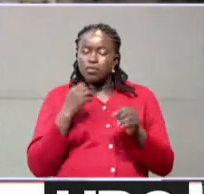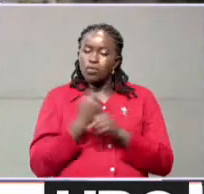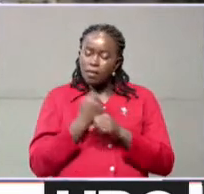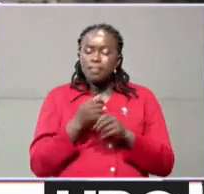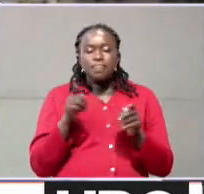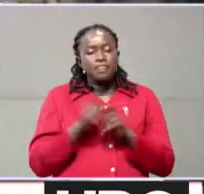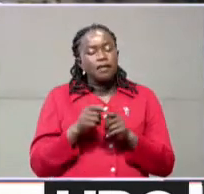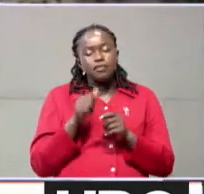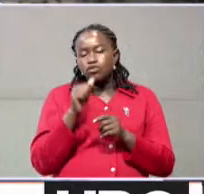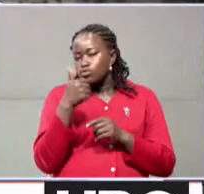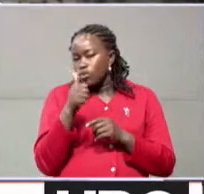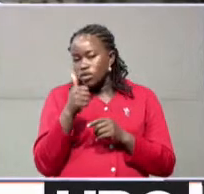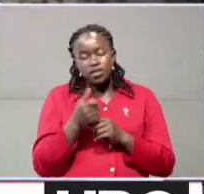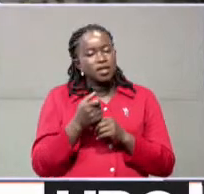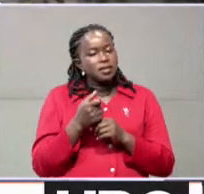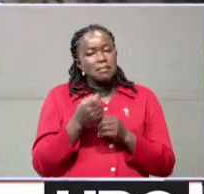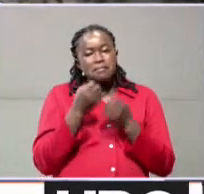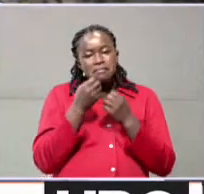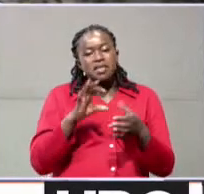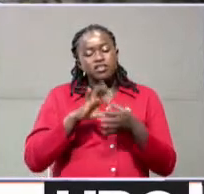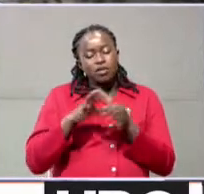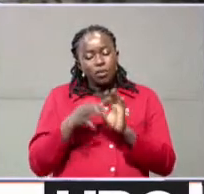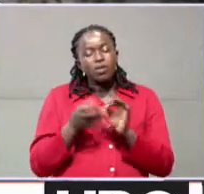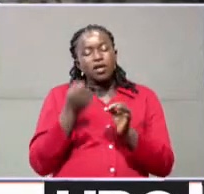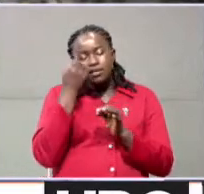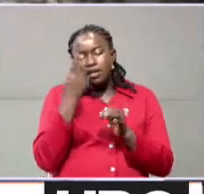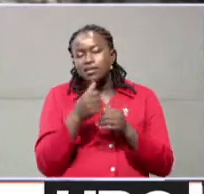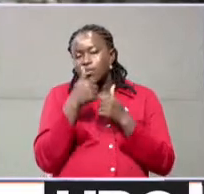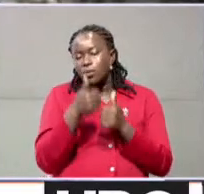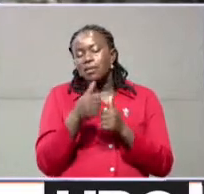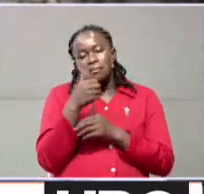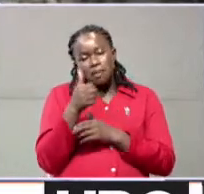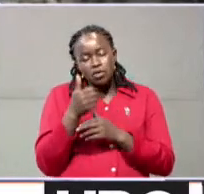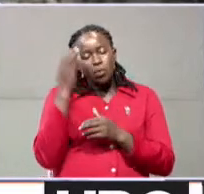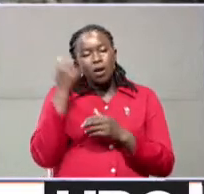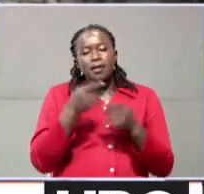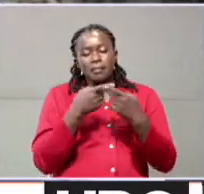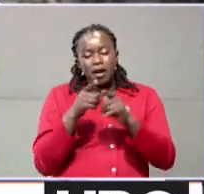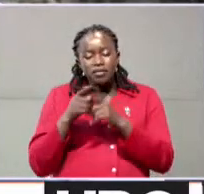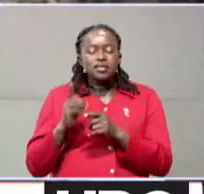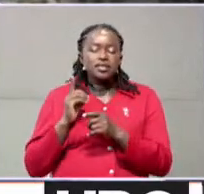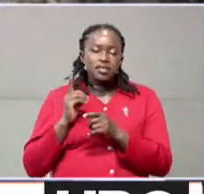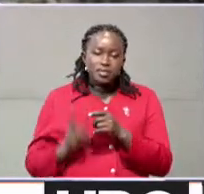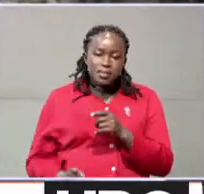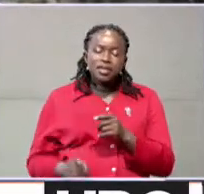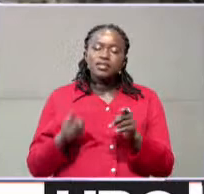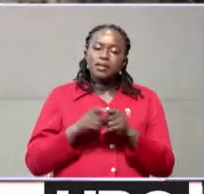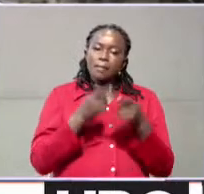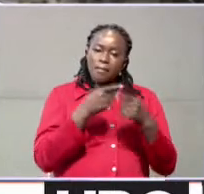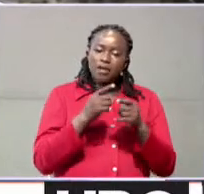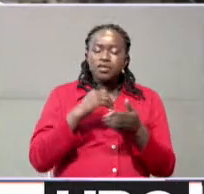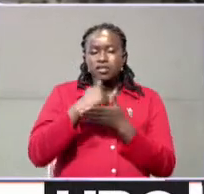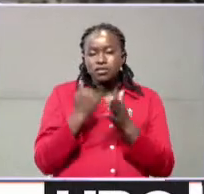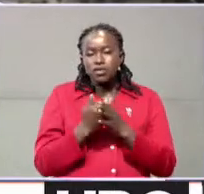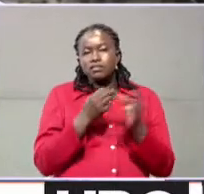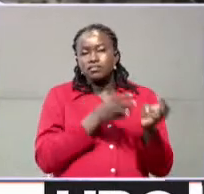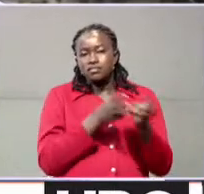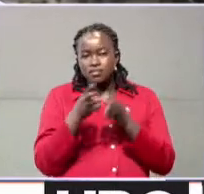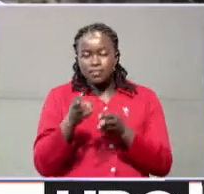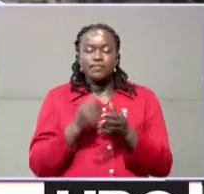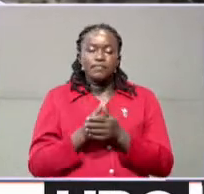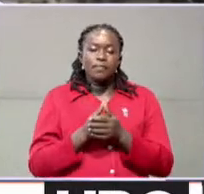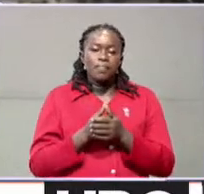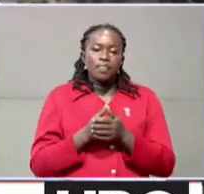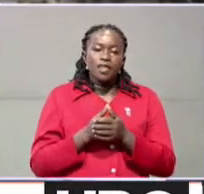has not yet been understood by many stakeholders due to its multi-disciplinary and multi-sector strategy